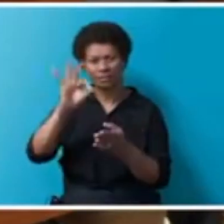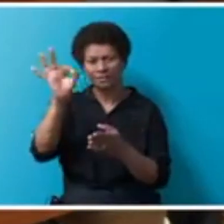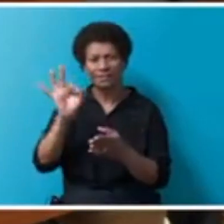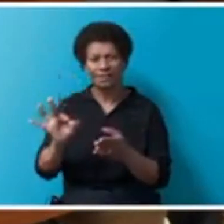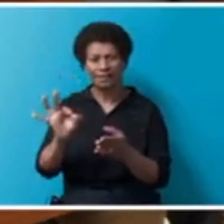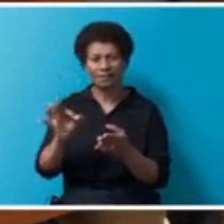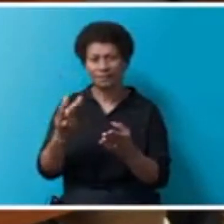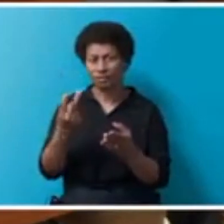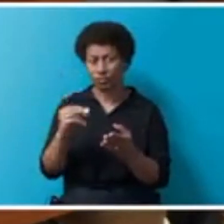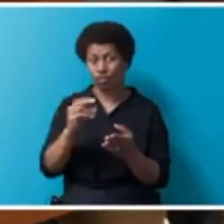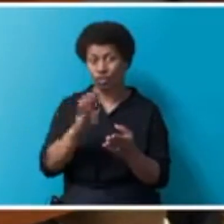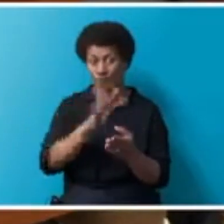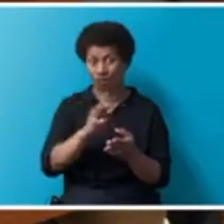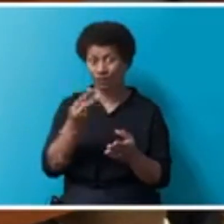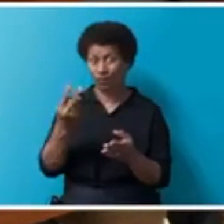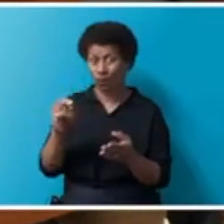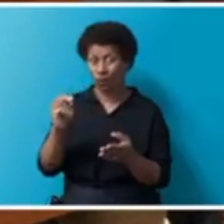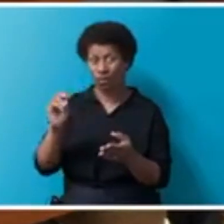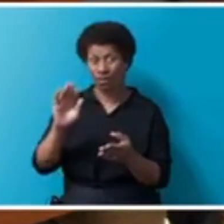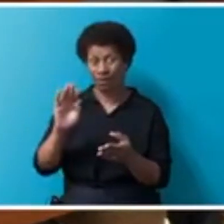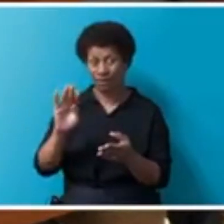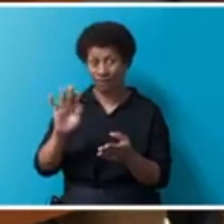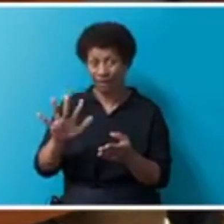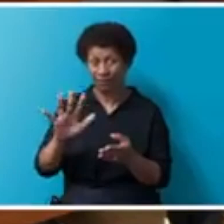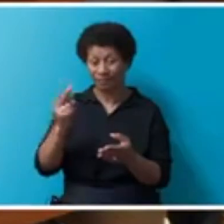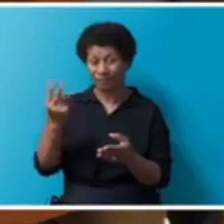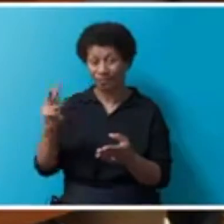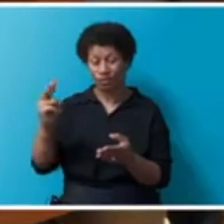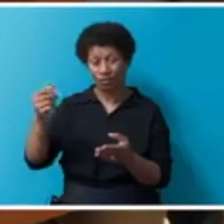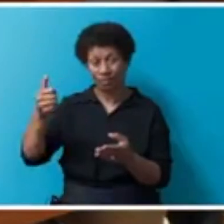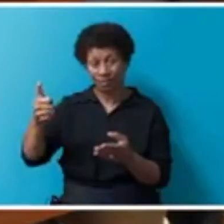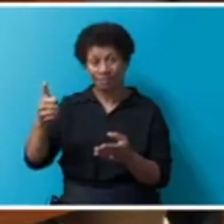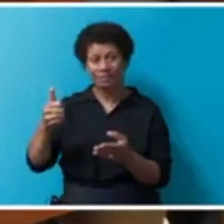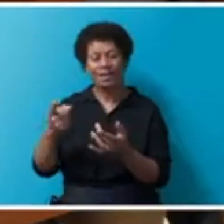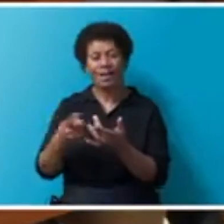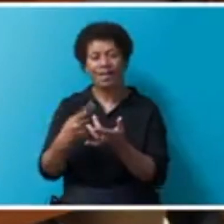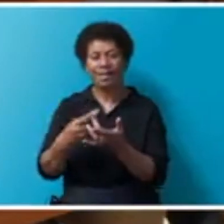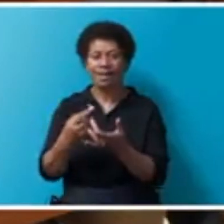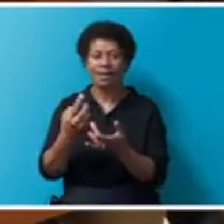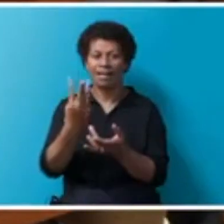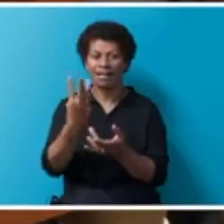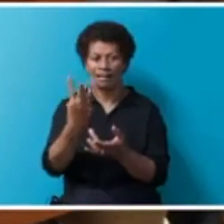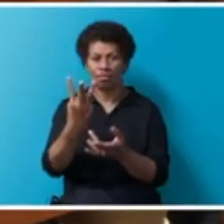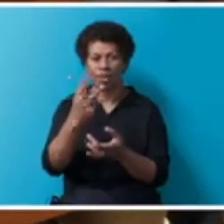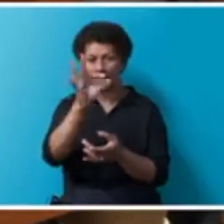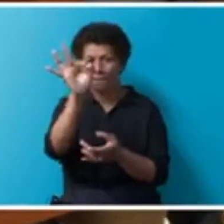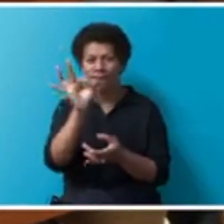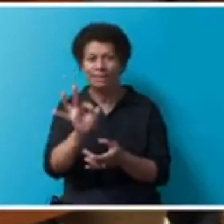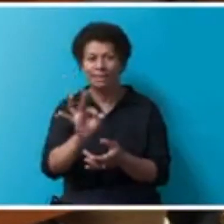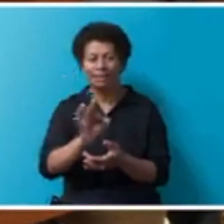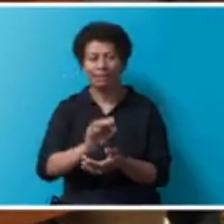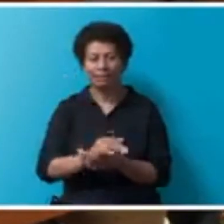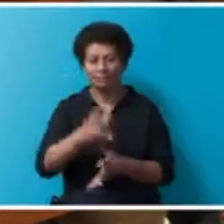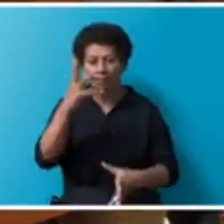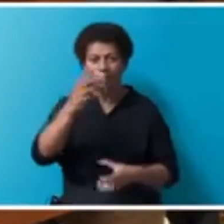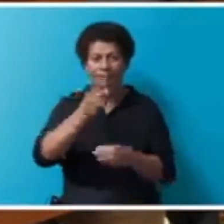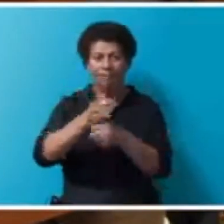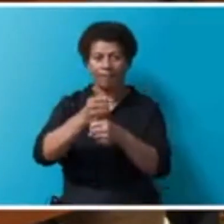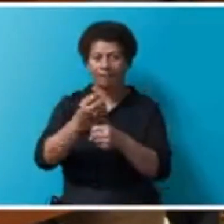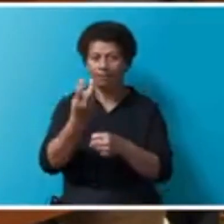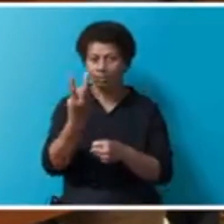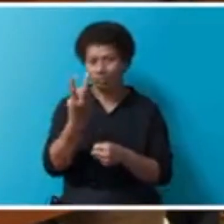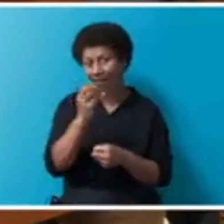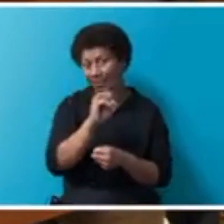in the 2025-26 budget, another 3% is allocated. This brings the total to 10